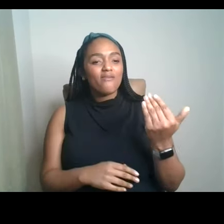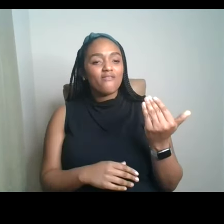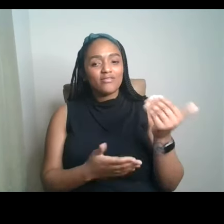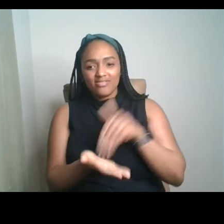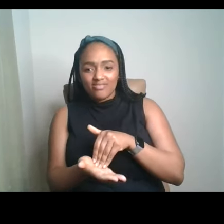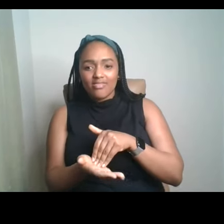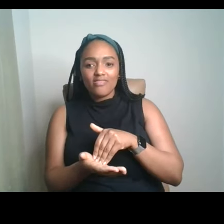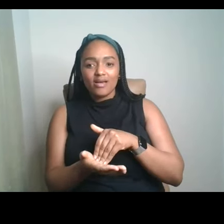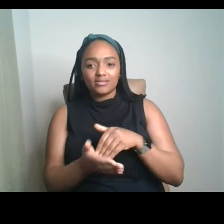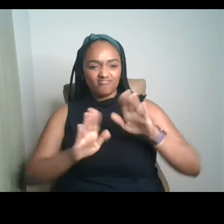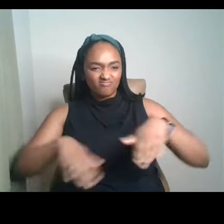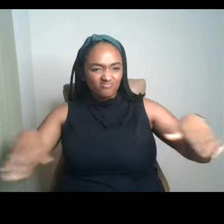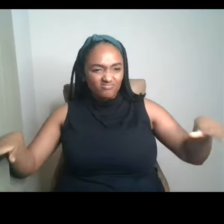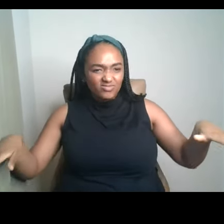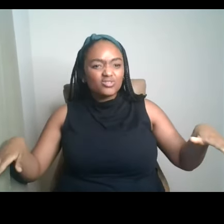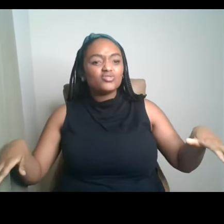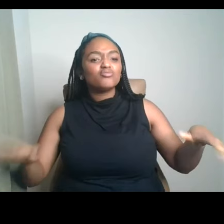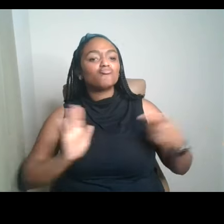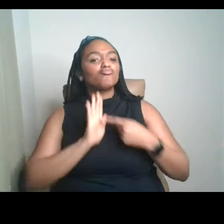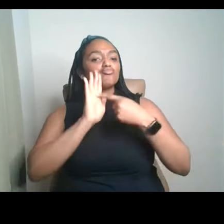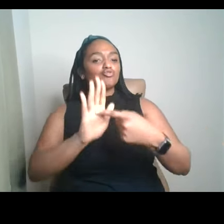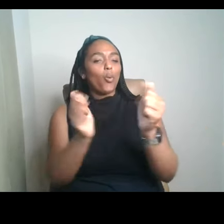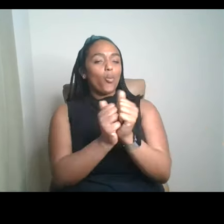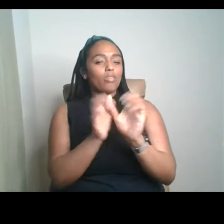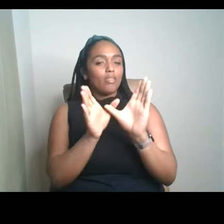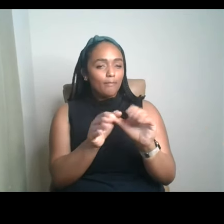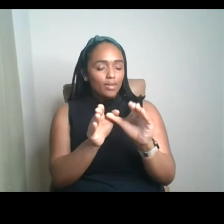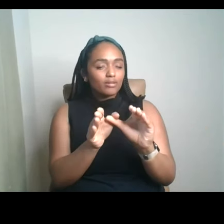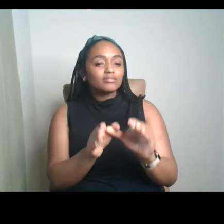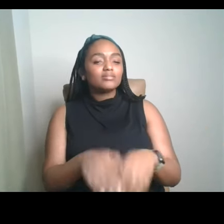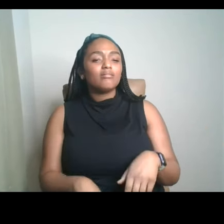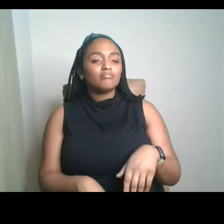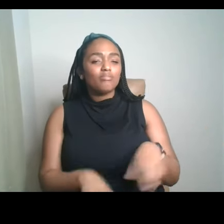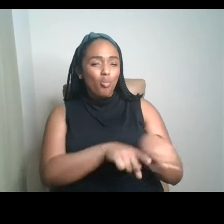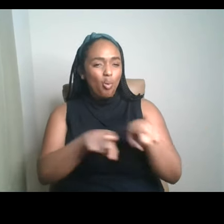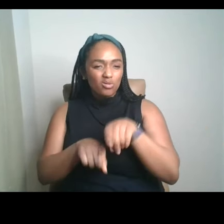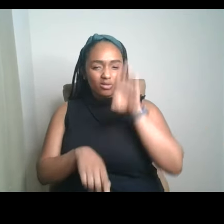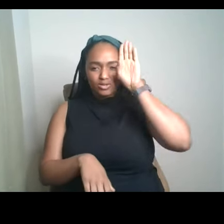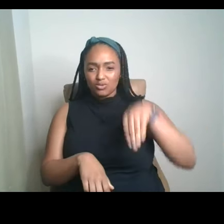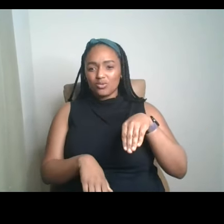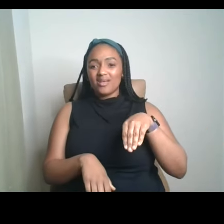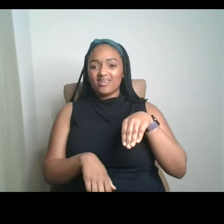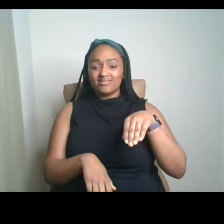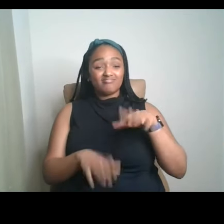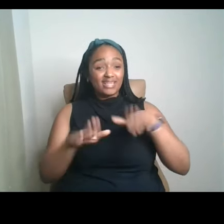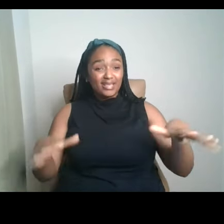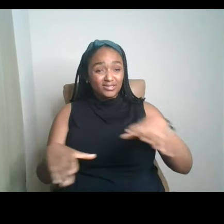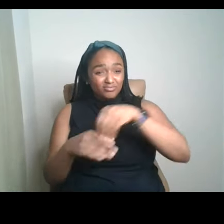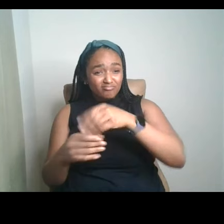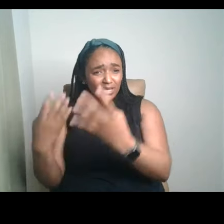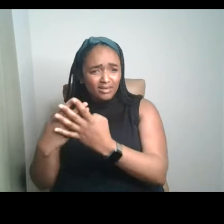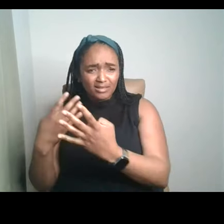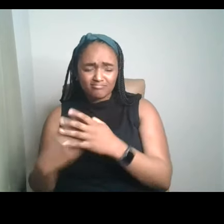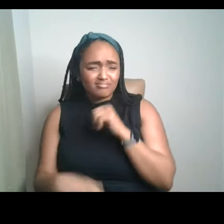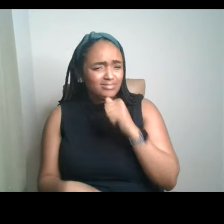And I knew that it wasn't fair that kids were in cages. So I called my friend Lily, who couldn't be here today. And